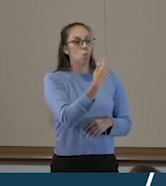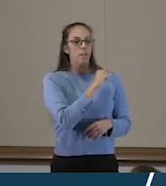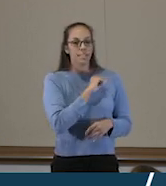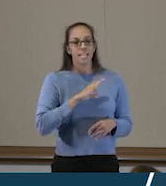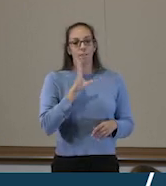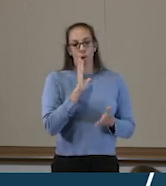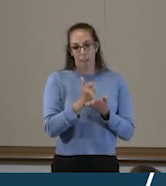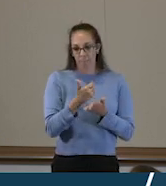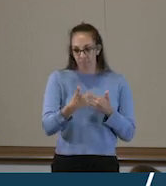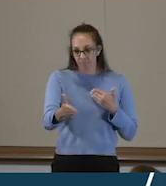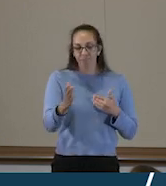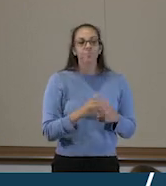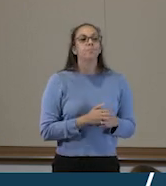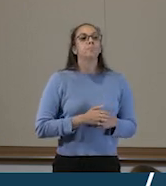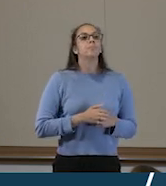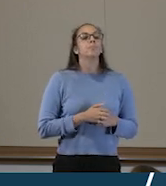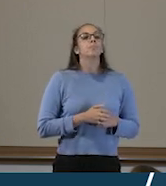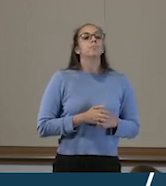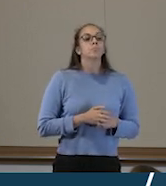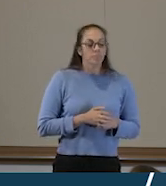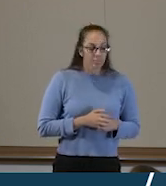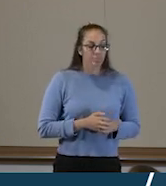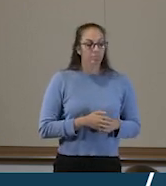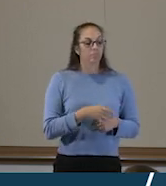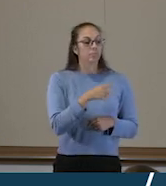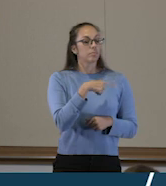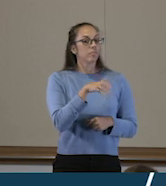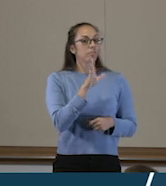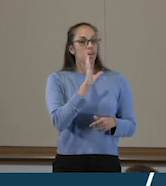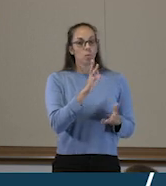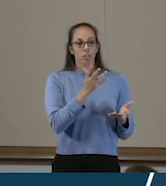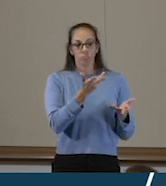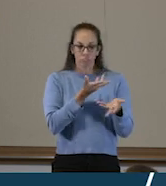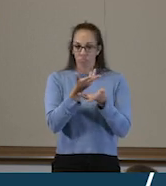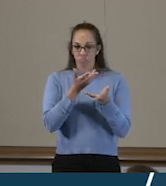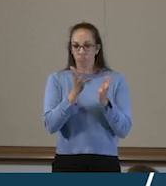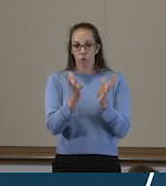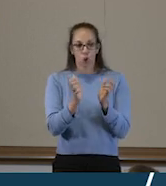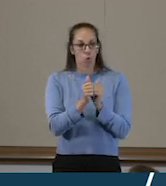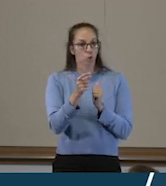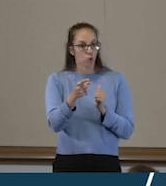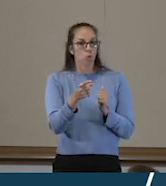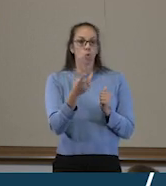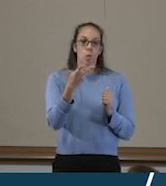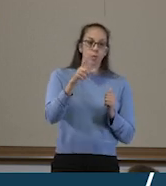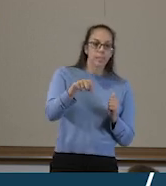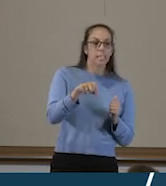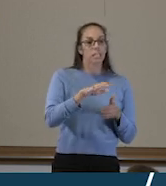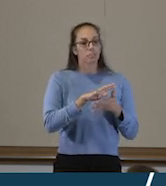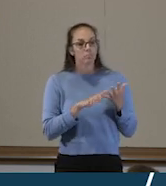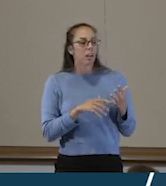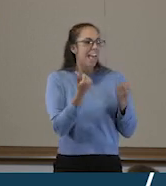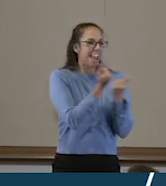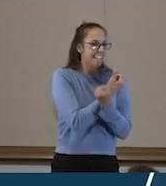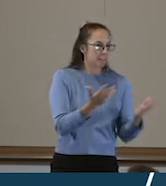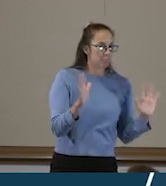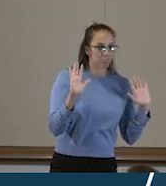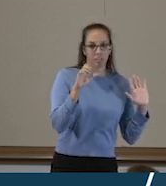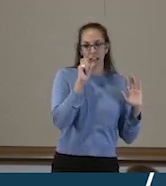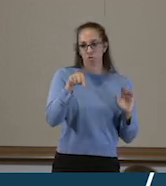you. They will talk to you about kind of what your needs are, etc. This is for anything, not just SDM. It's